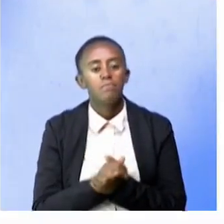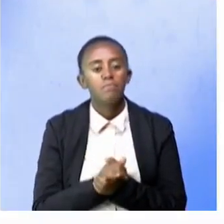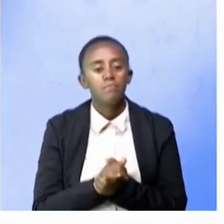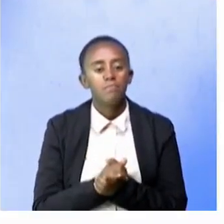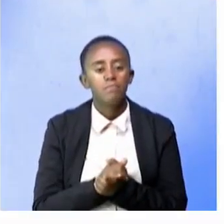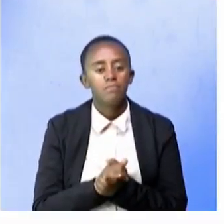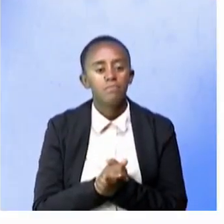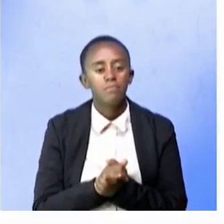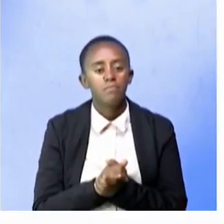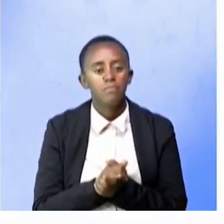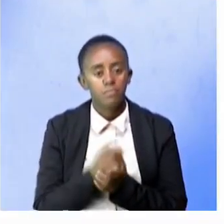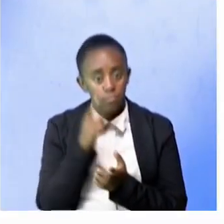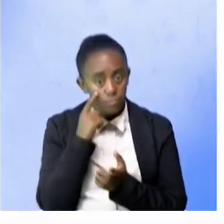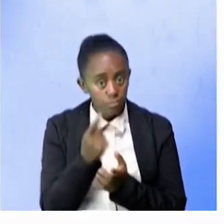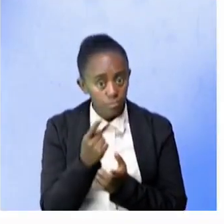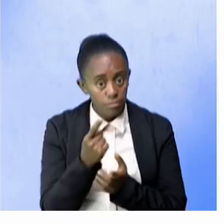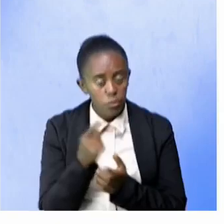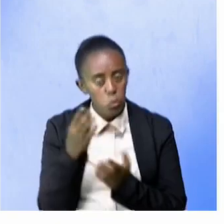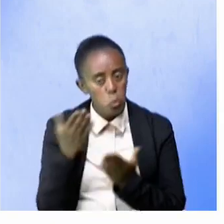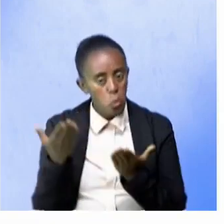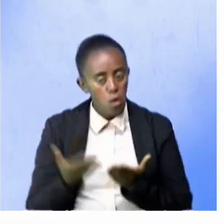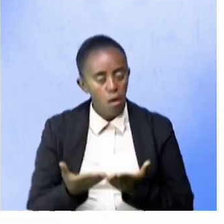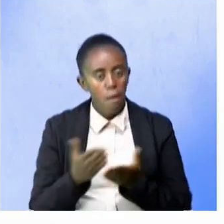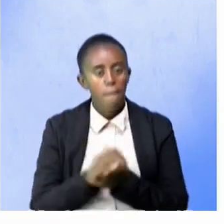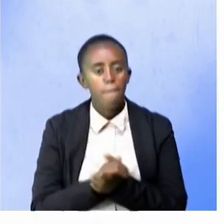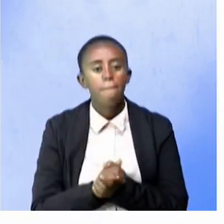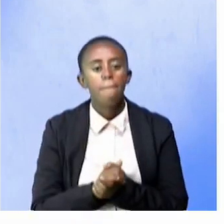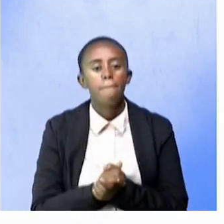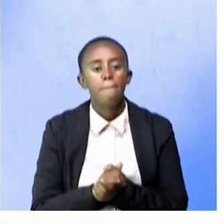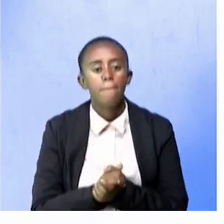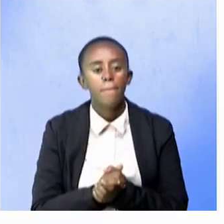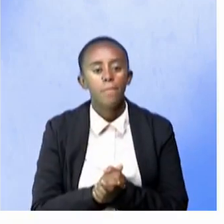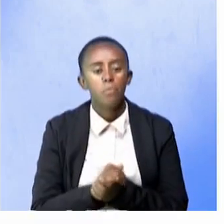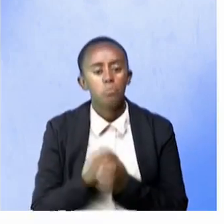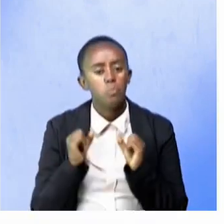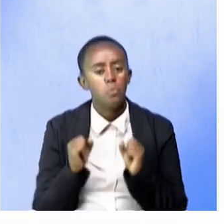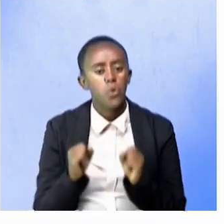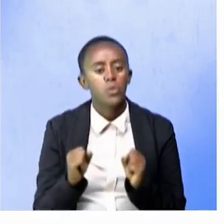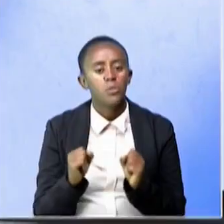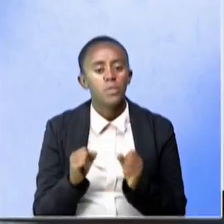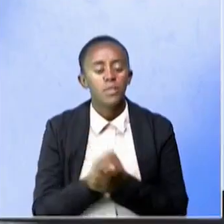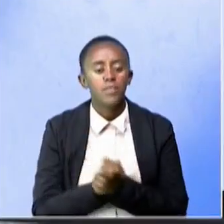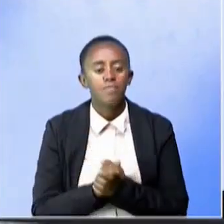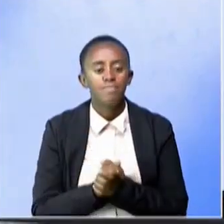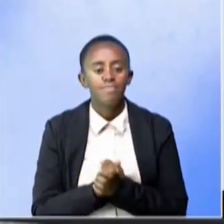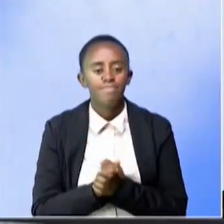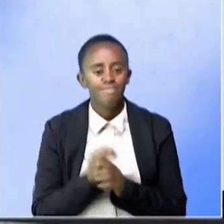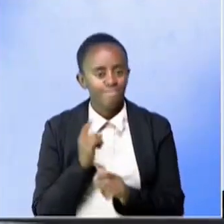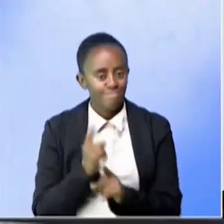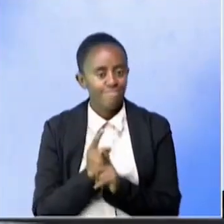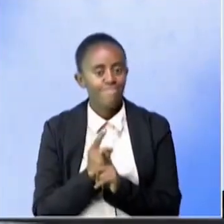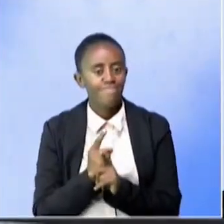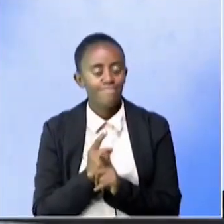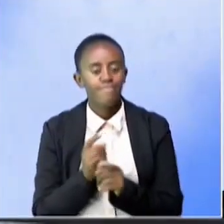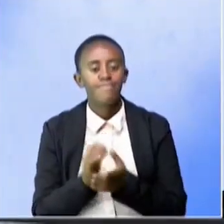See now? Well, welcome here now. Possible. Right.